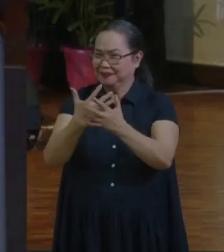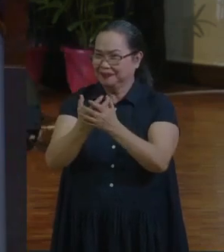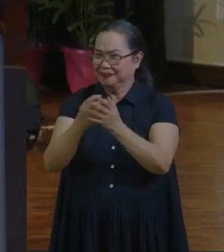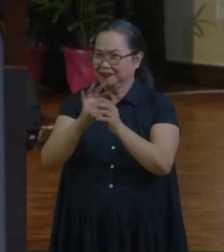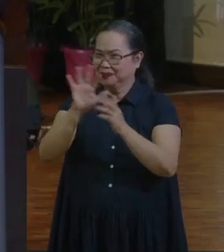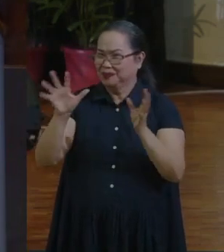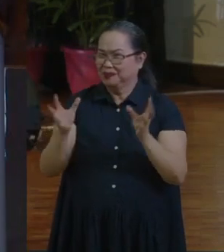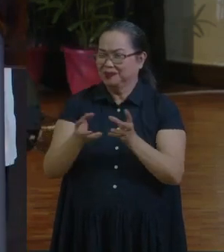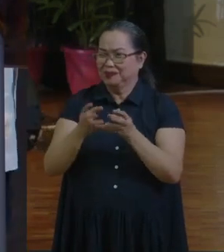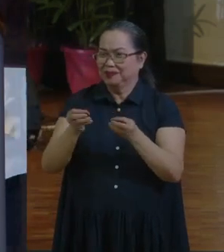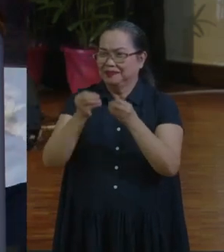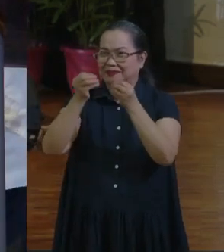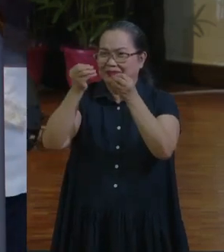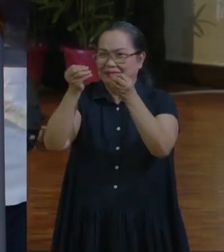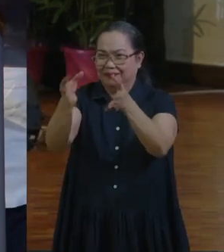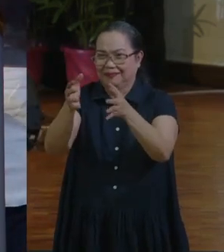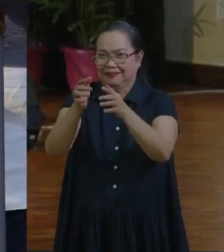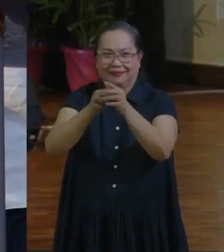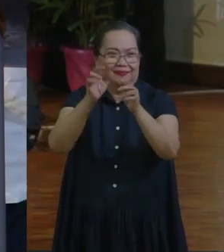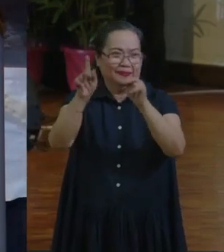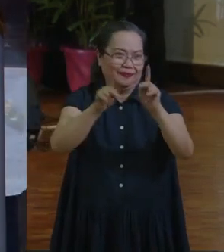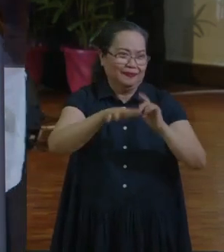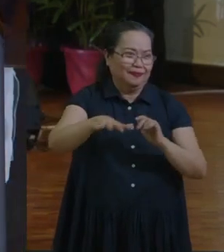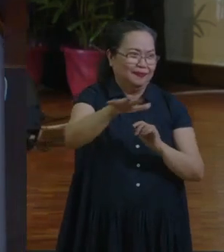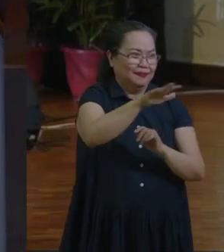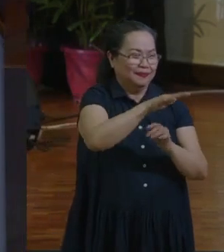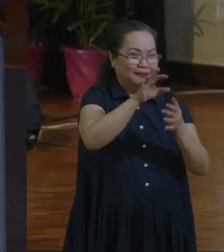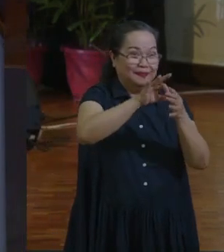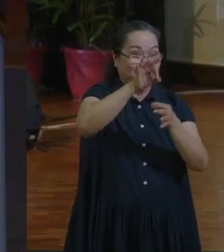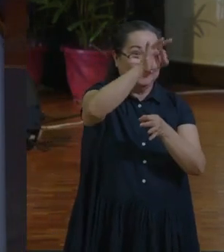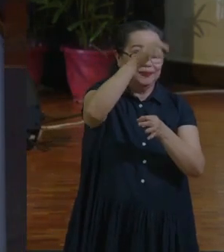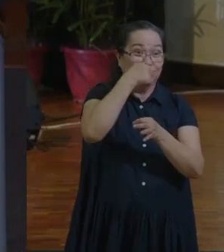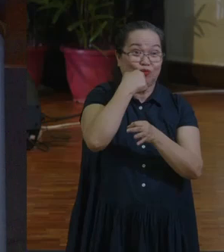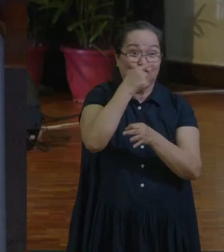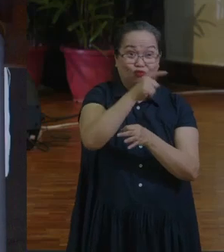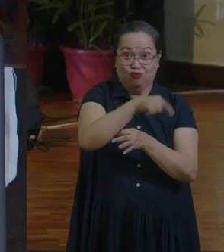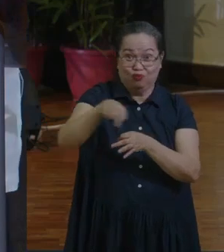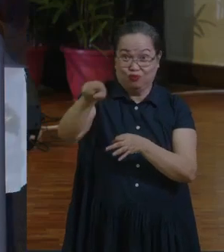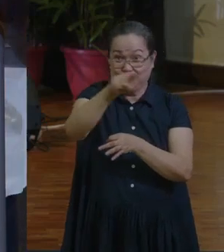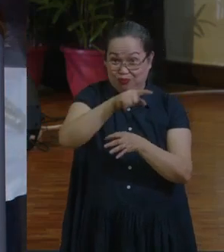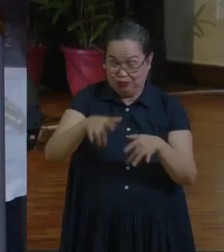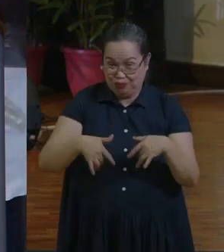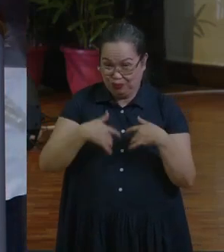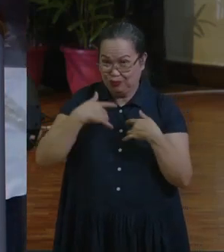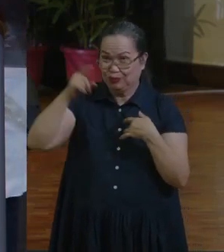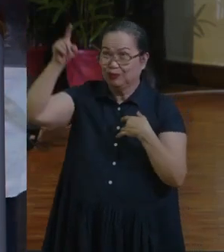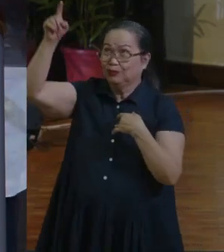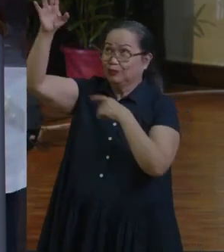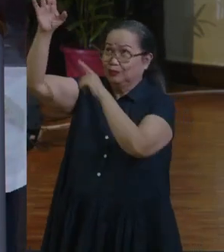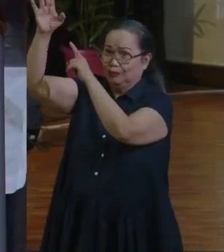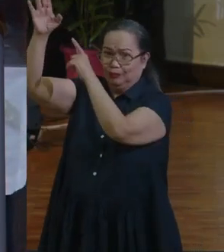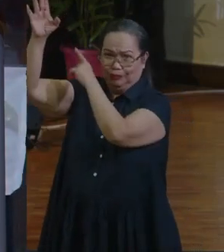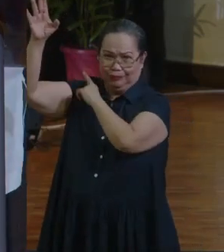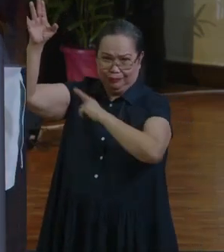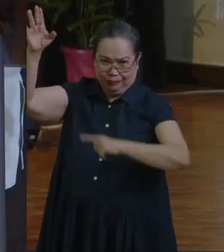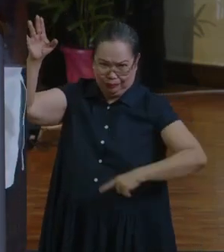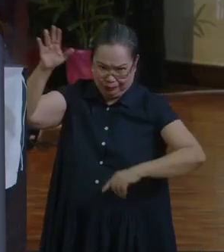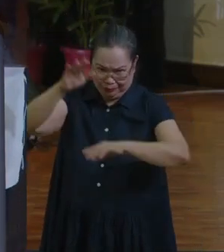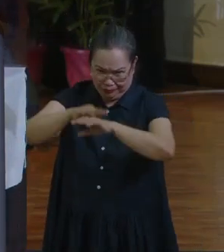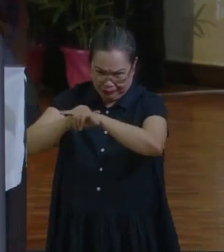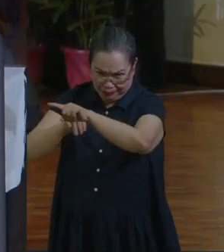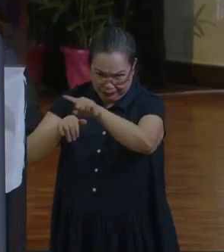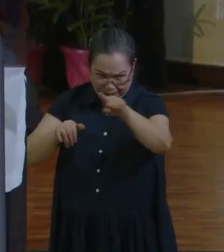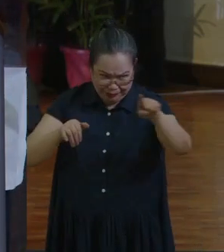from it, who gives breath to the people on it, and spirit to those who walk in it. I am the Lord, I have called you in